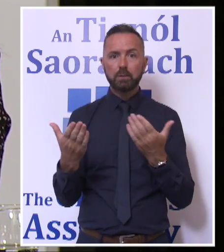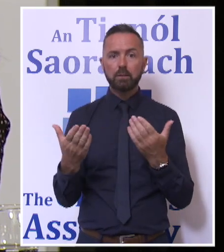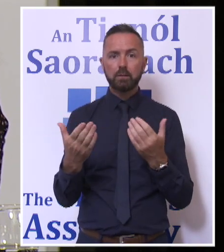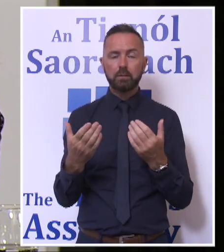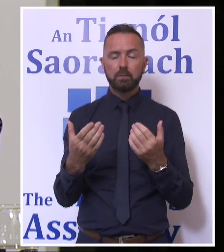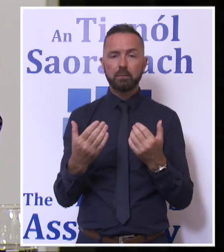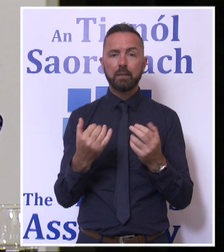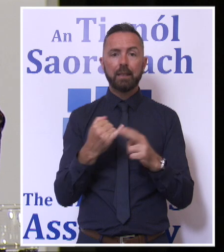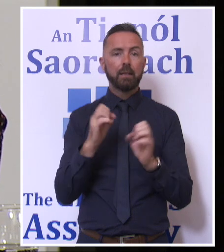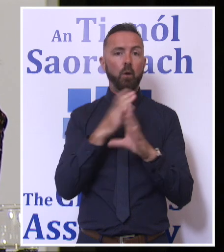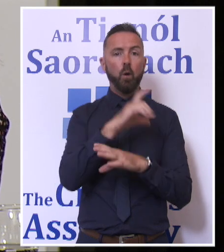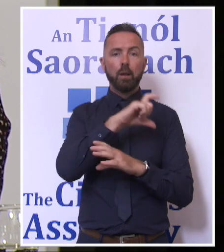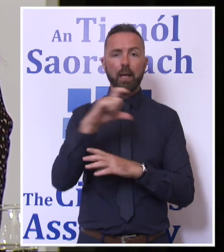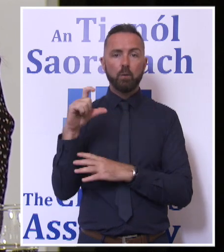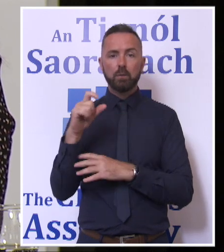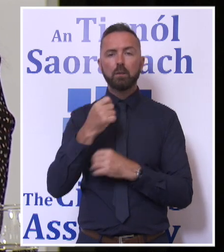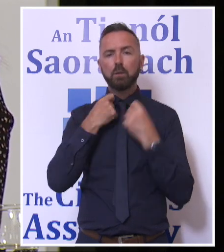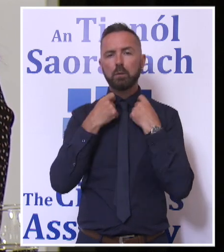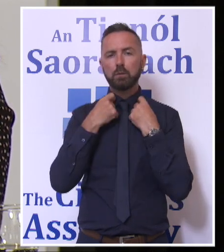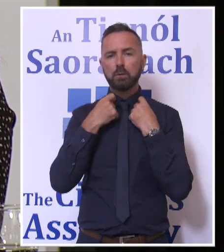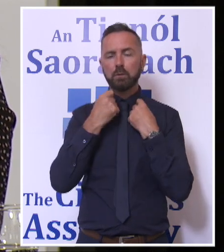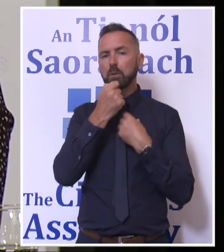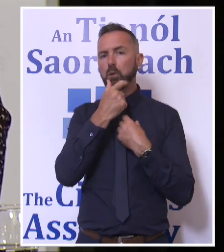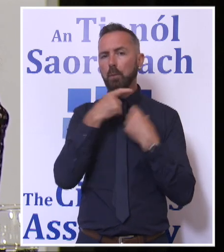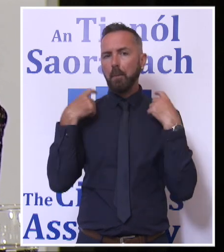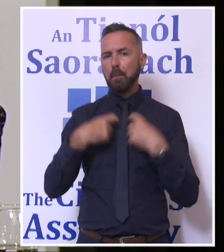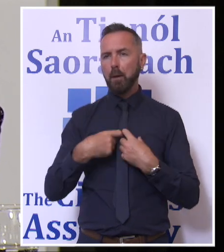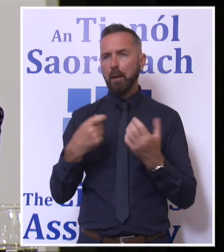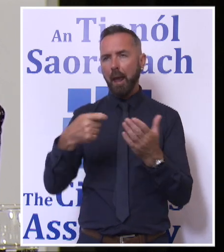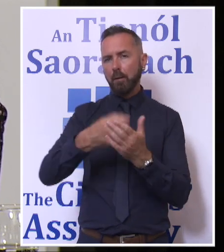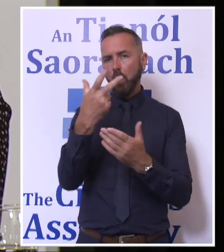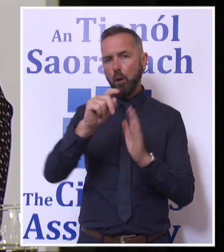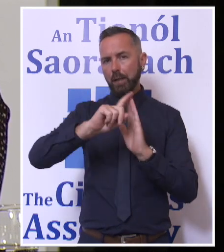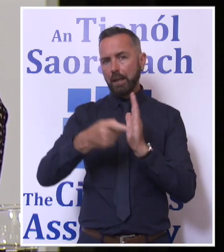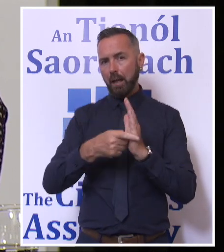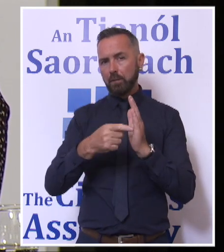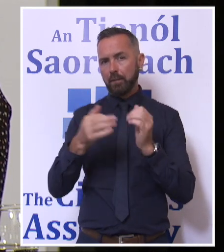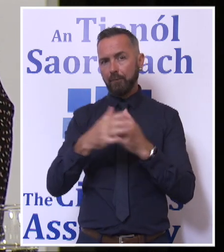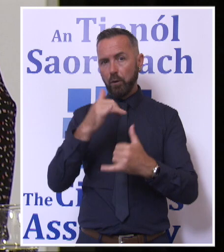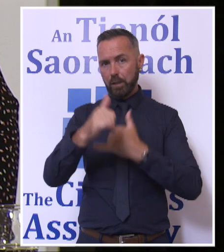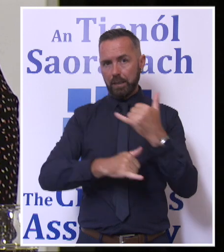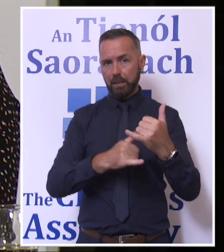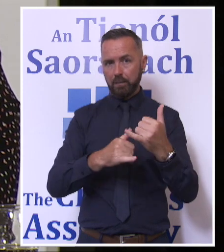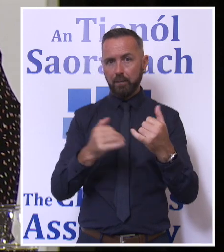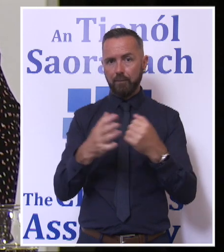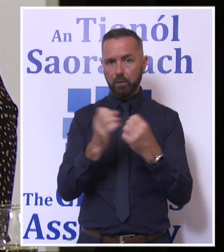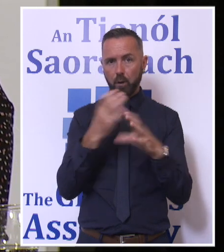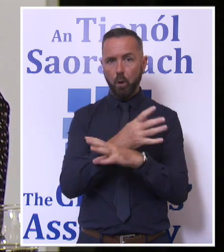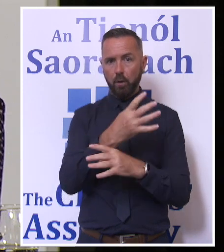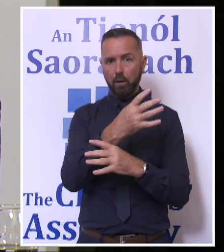top of that. And in Dublin, I think it was recently reported at around 30,000 per year for all 4 mayors on top